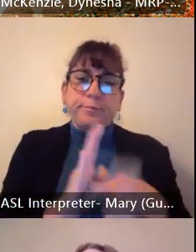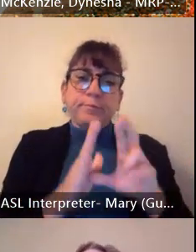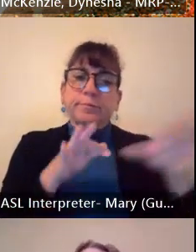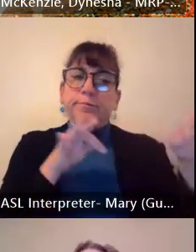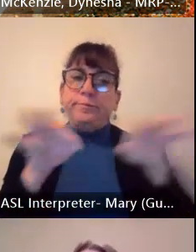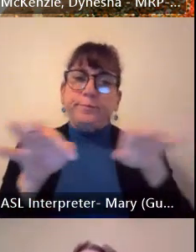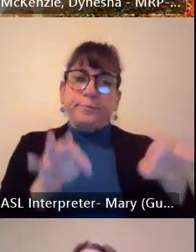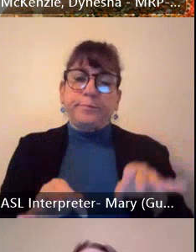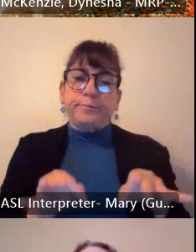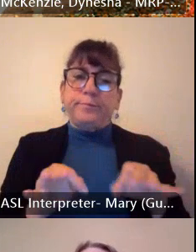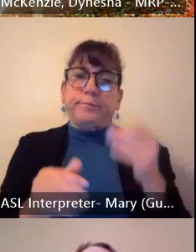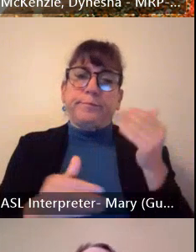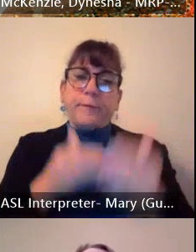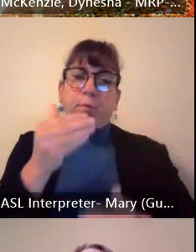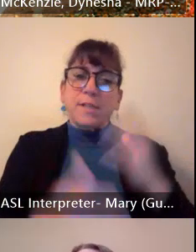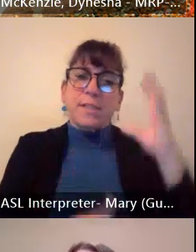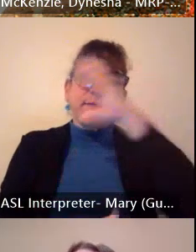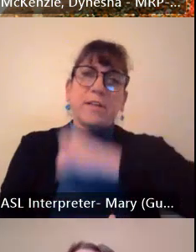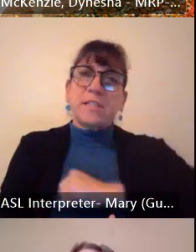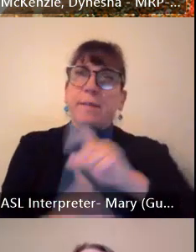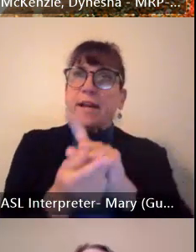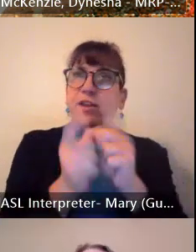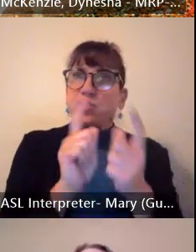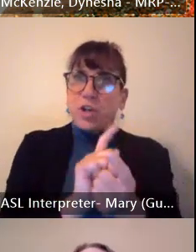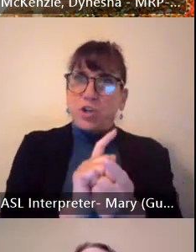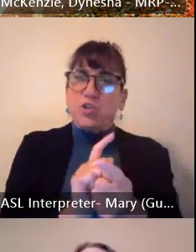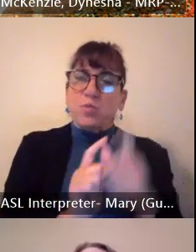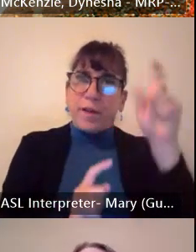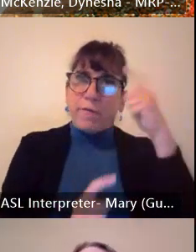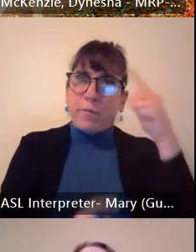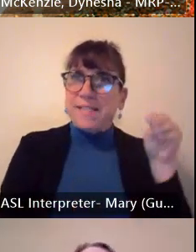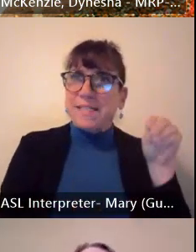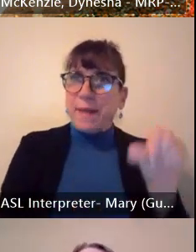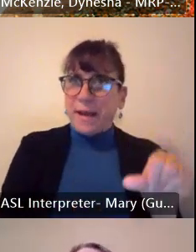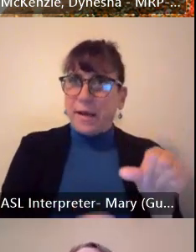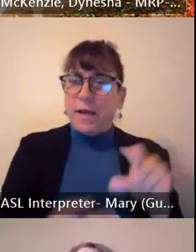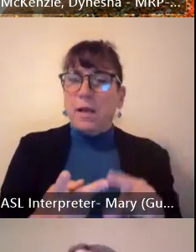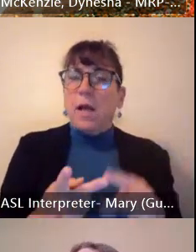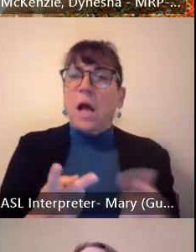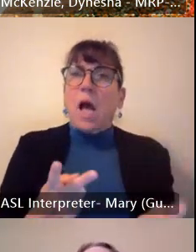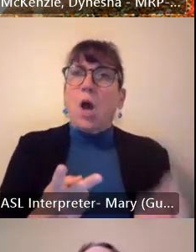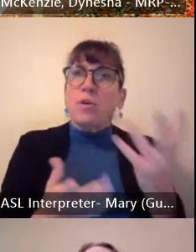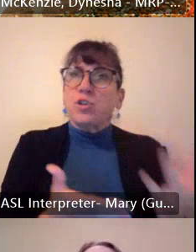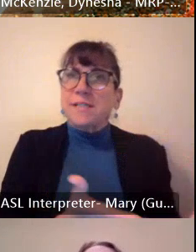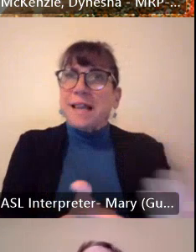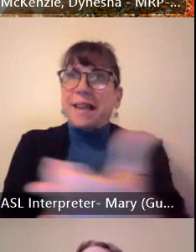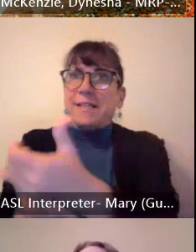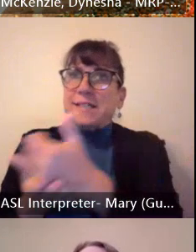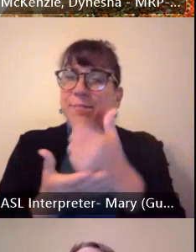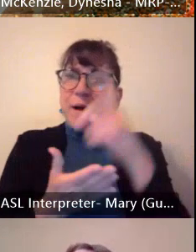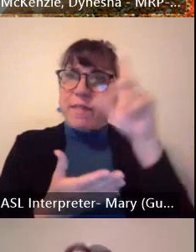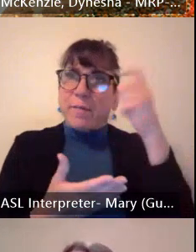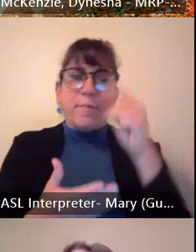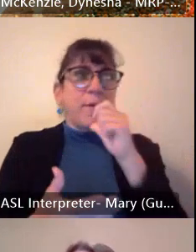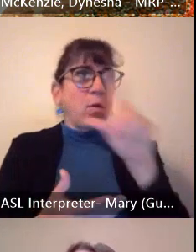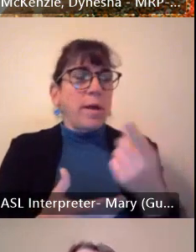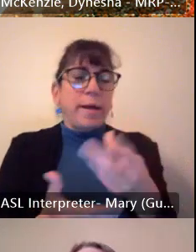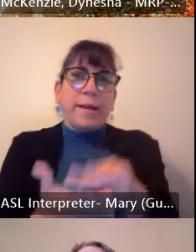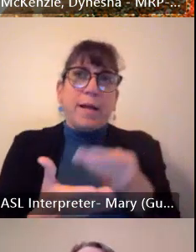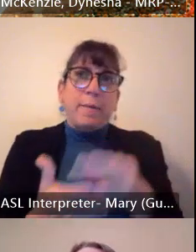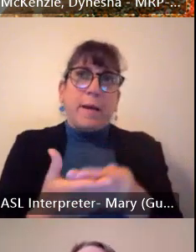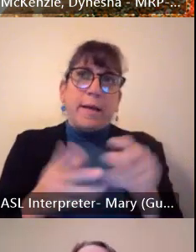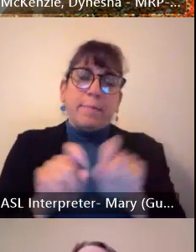definition, process of estimating the change in government spending and how much is collected by the government. It's not just the money going out